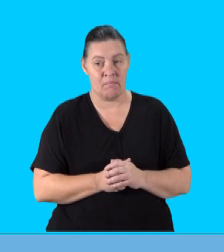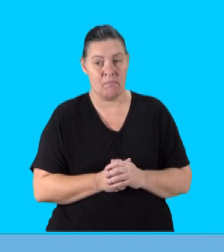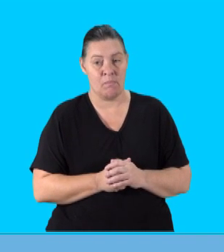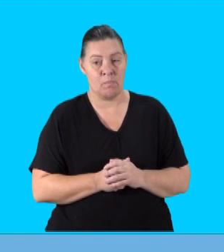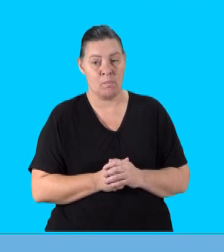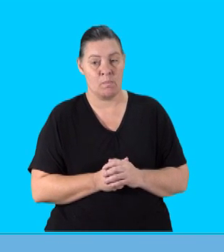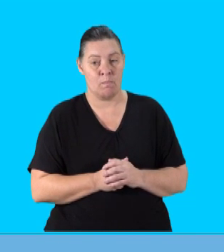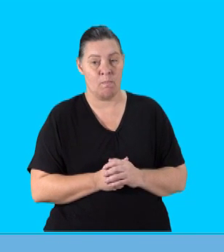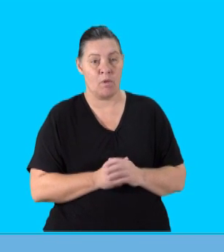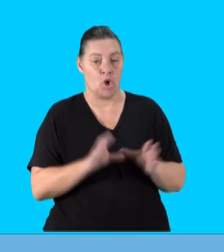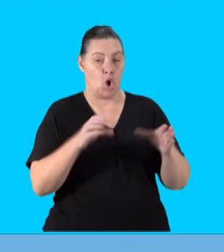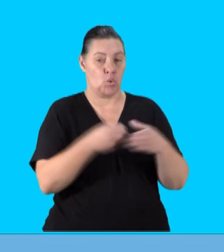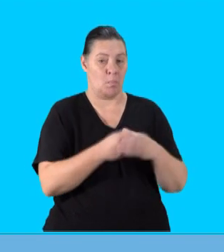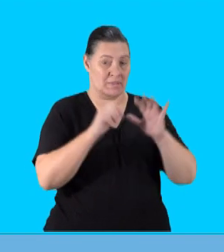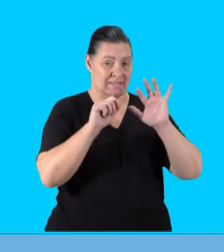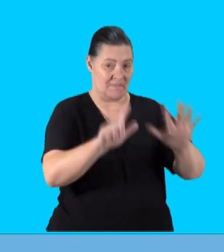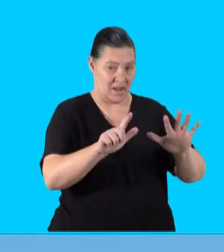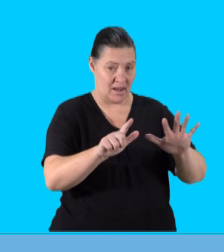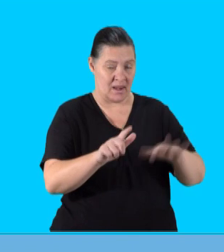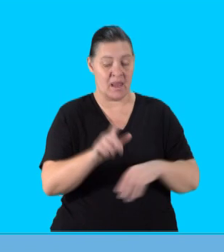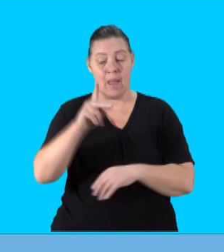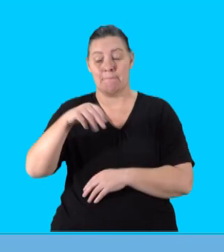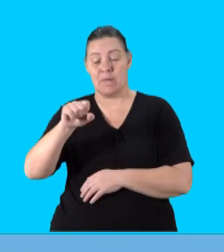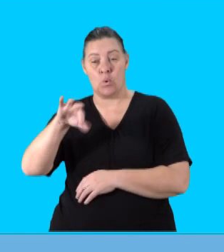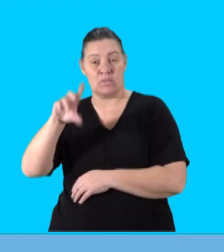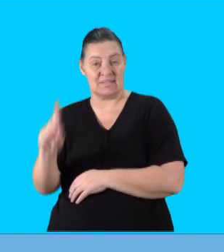It's group 7. And then period.